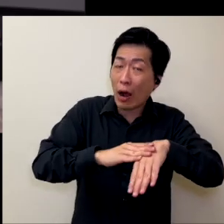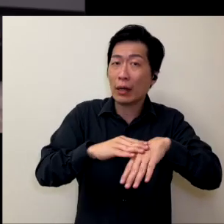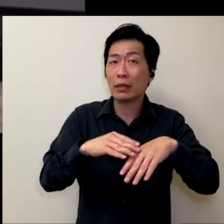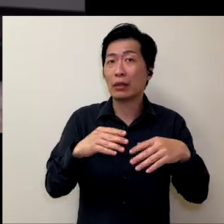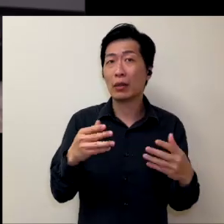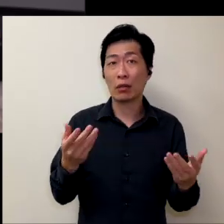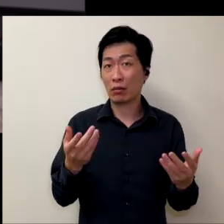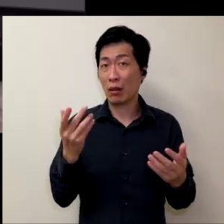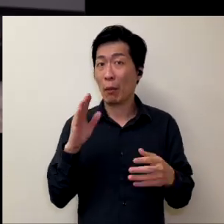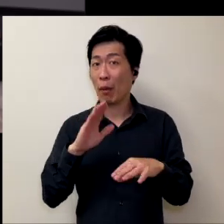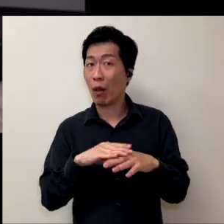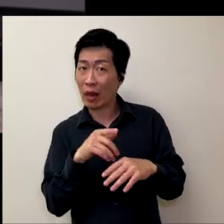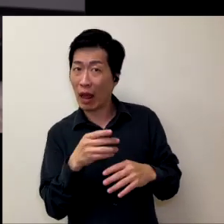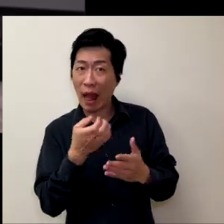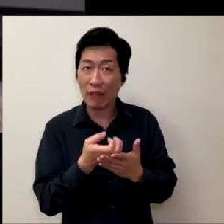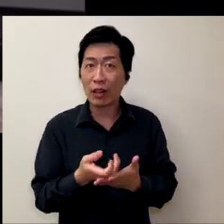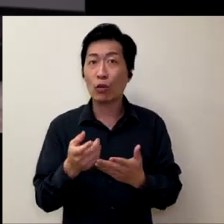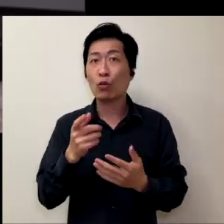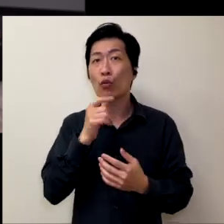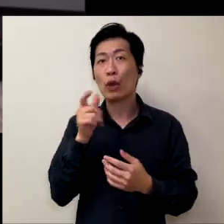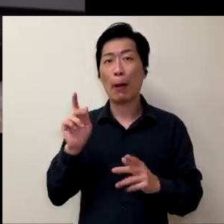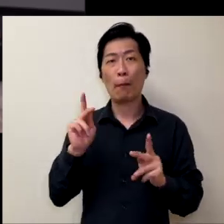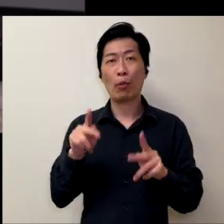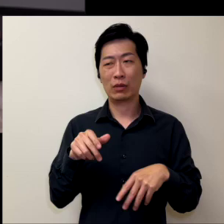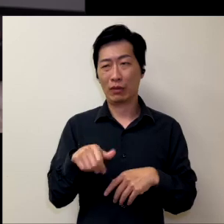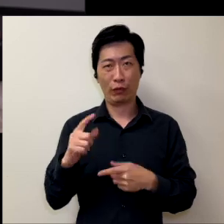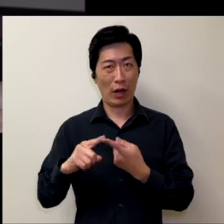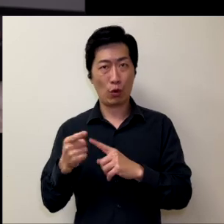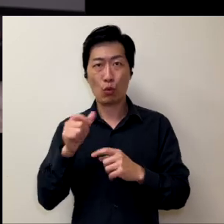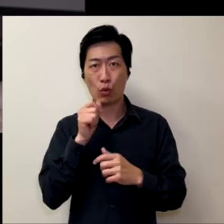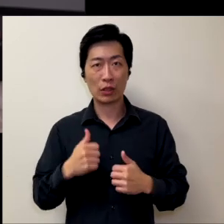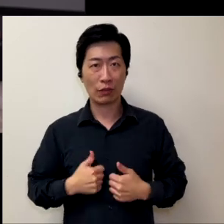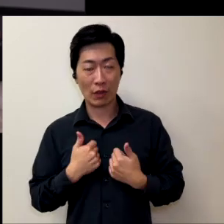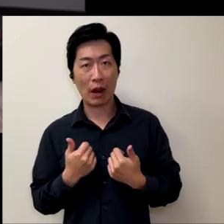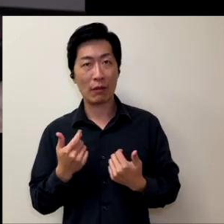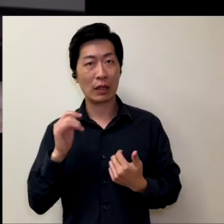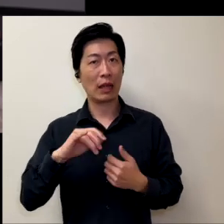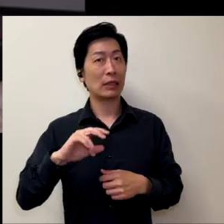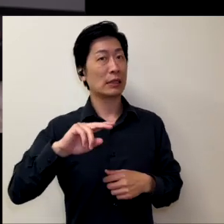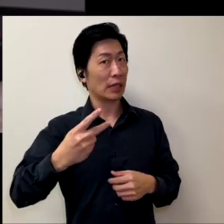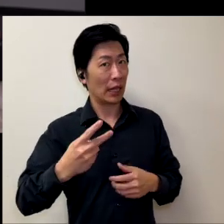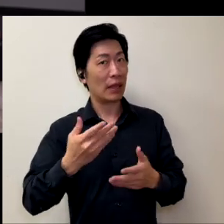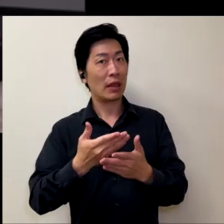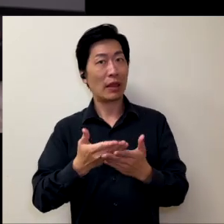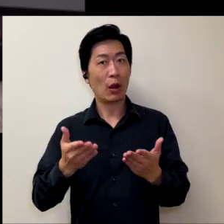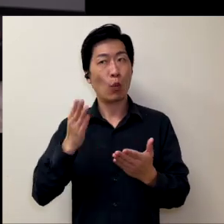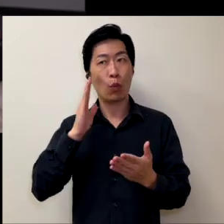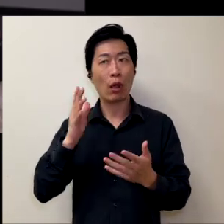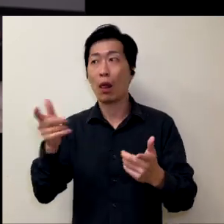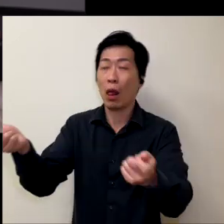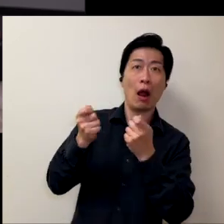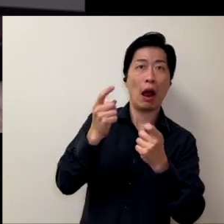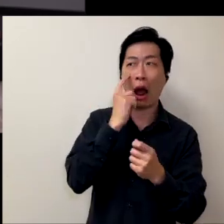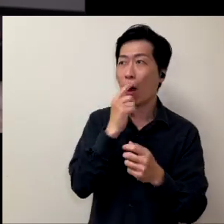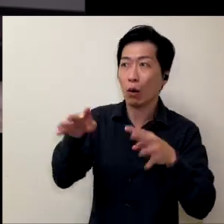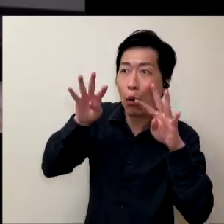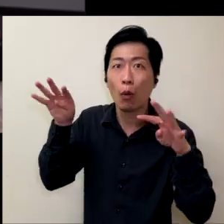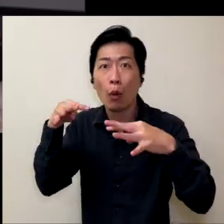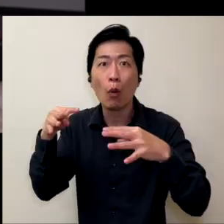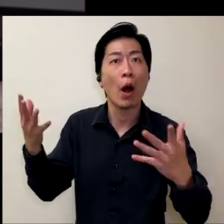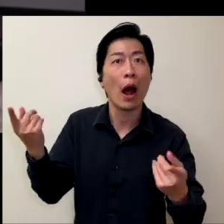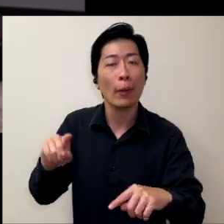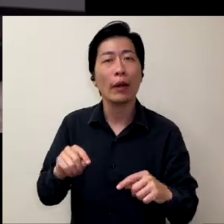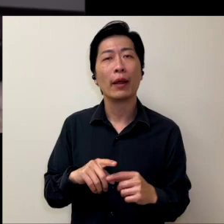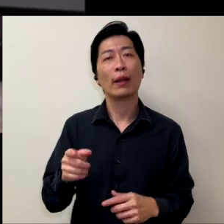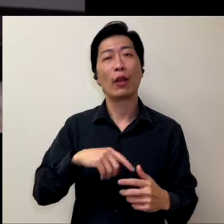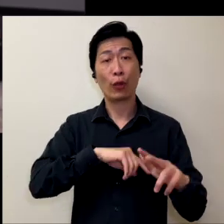enabled in the system based on the evidence that they gather from the person who survived the crash. So that's the second thing that's going to drive